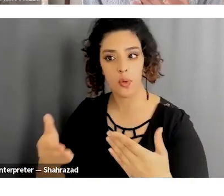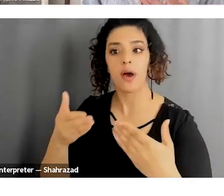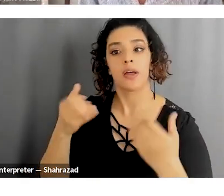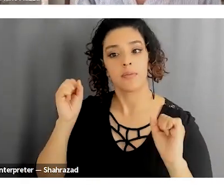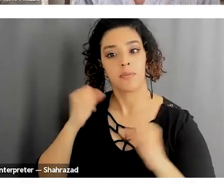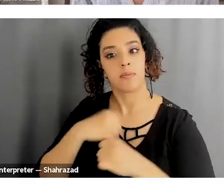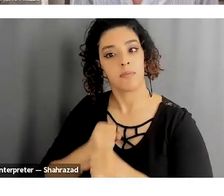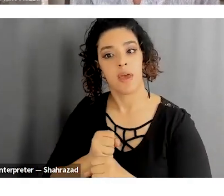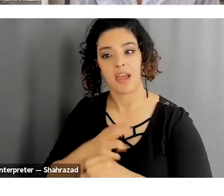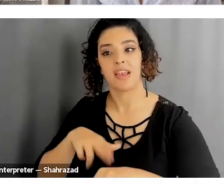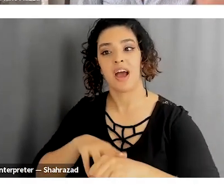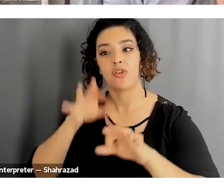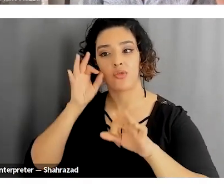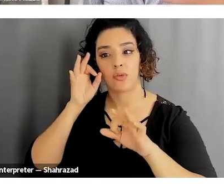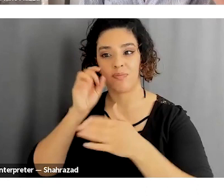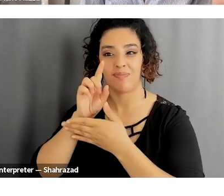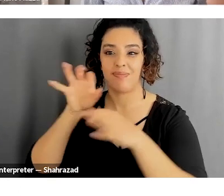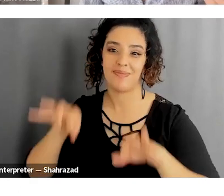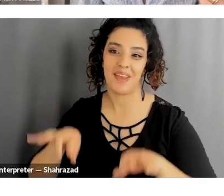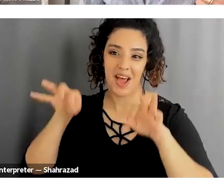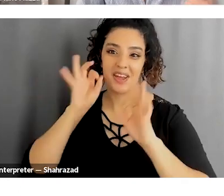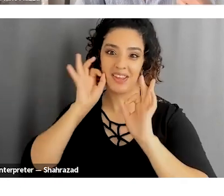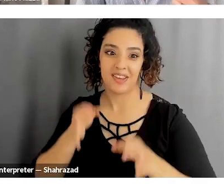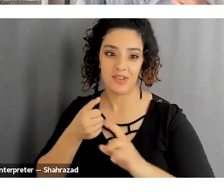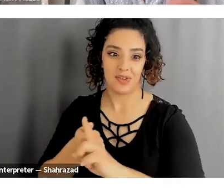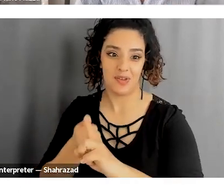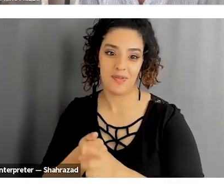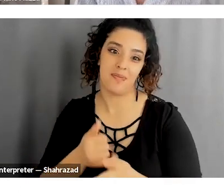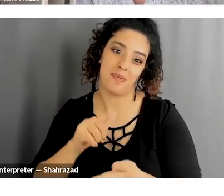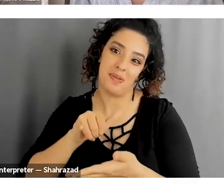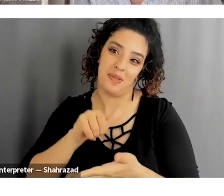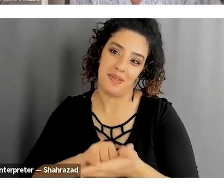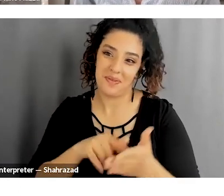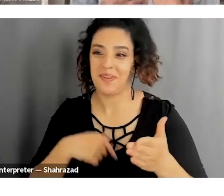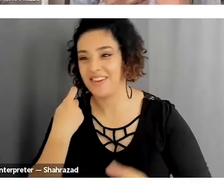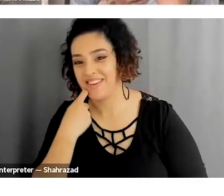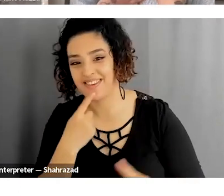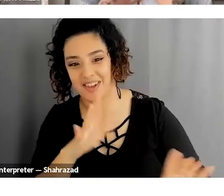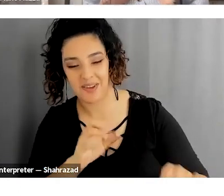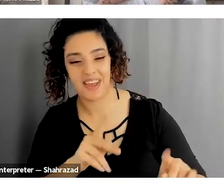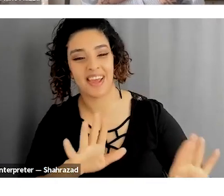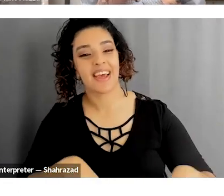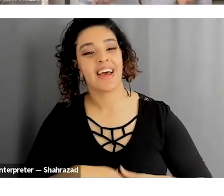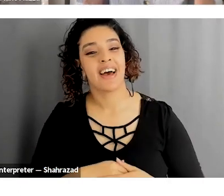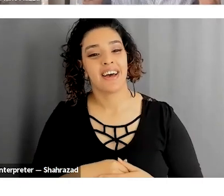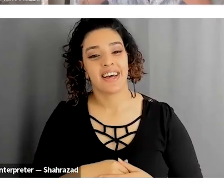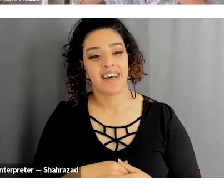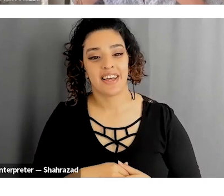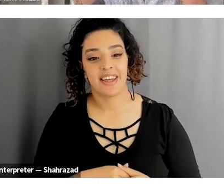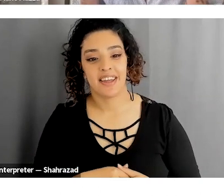dye choices. So that's what I just said. Sorry, this is the slide I was meant to say it on. Again, thinking about